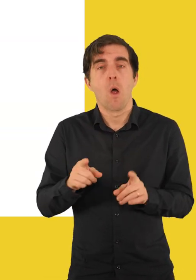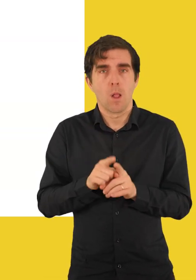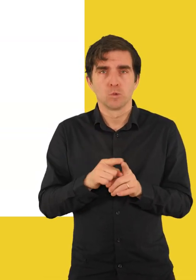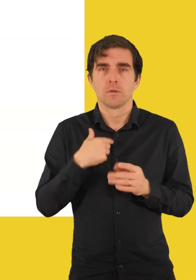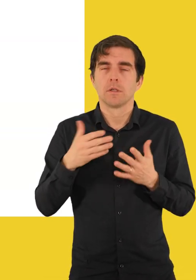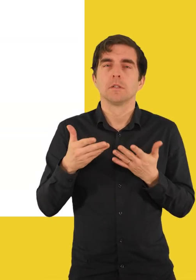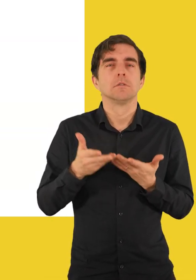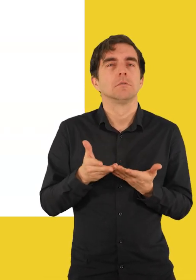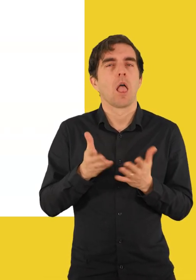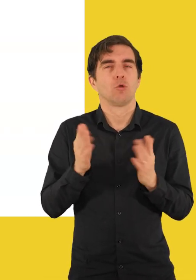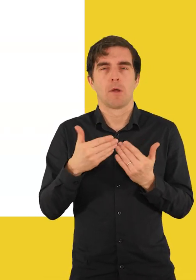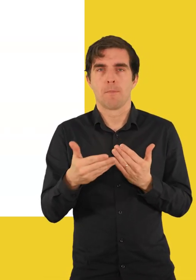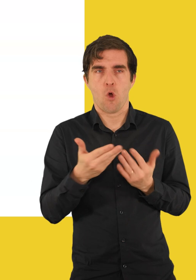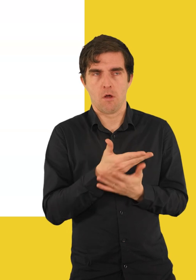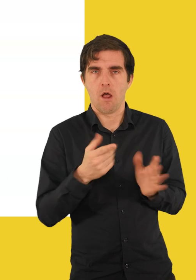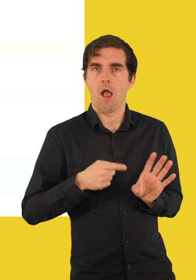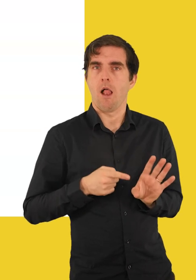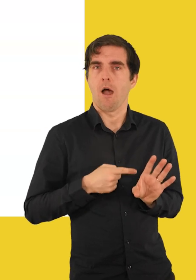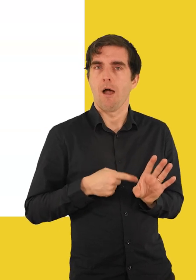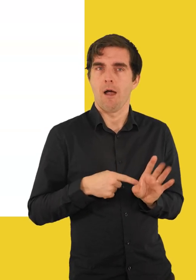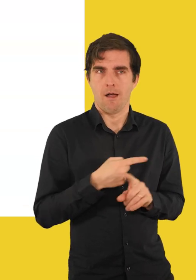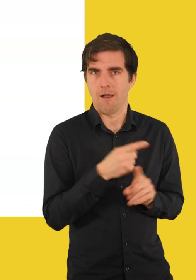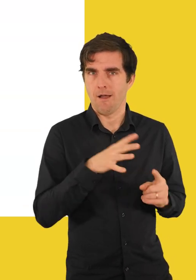In this work, sometimes we are also